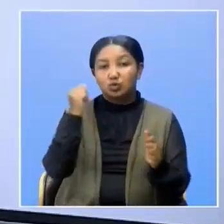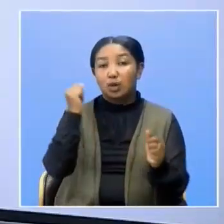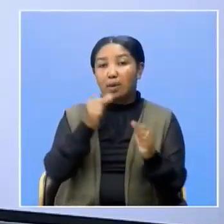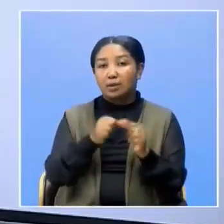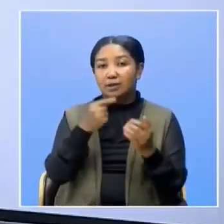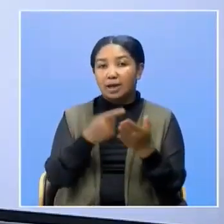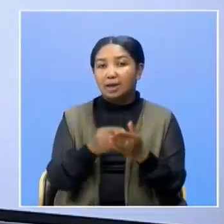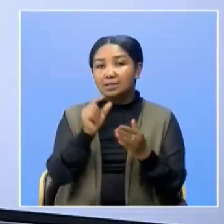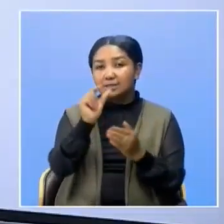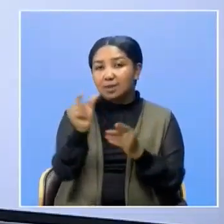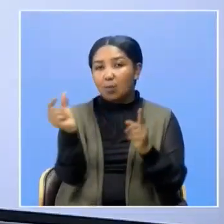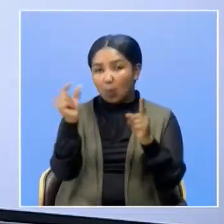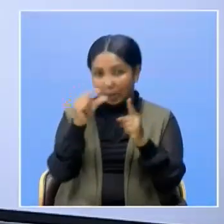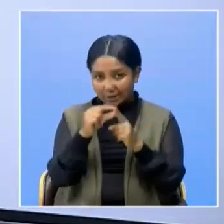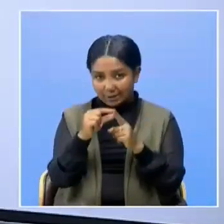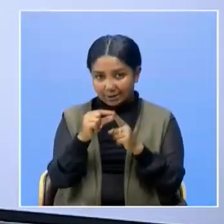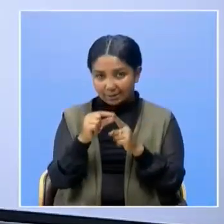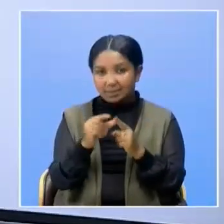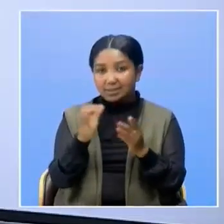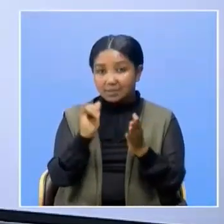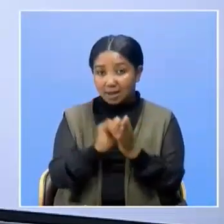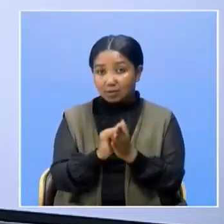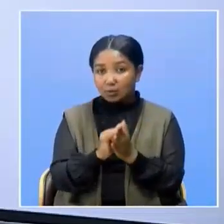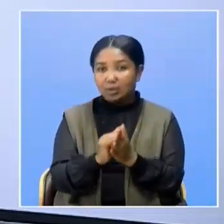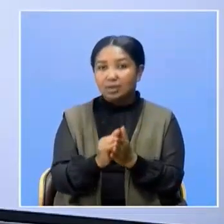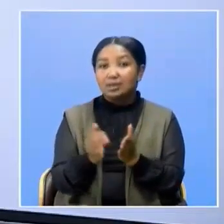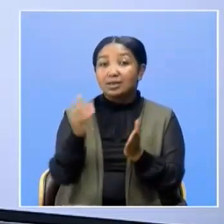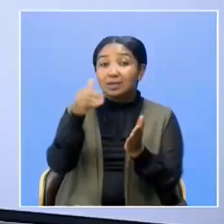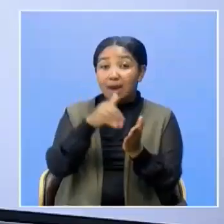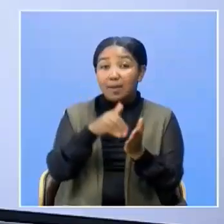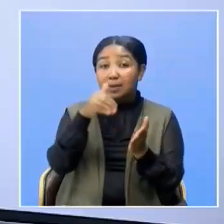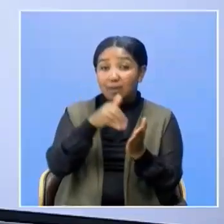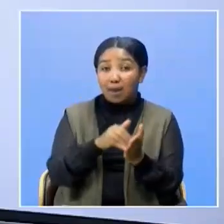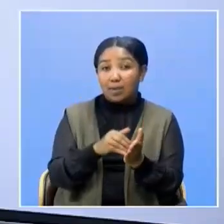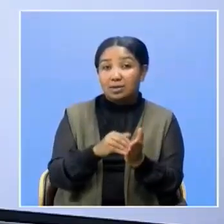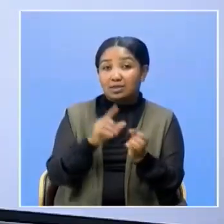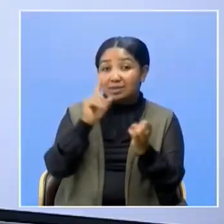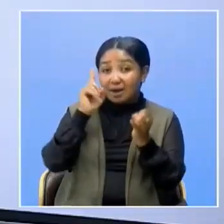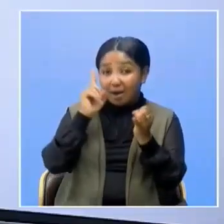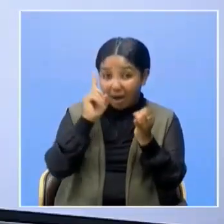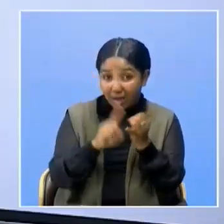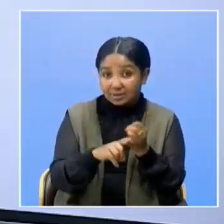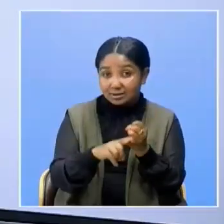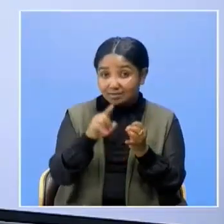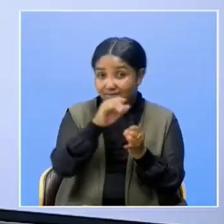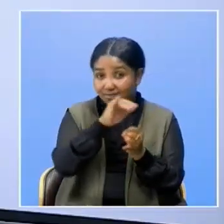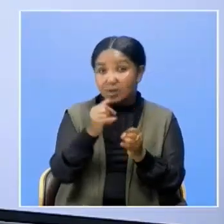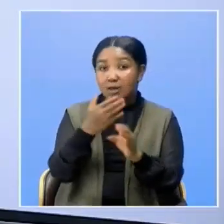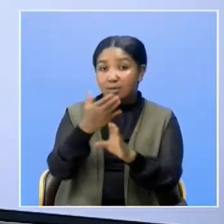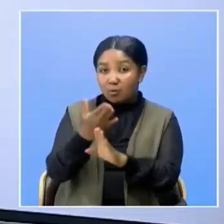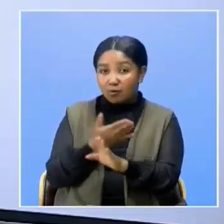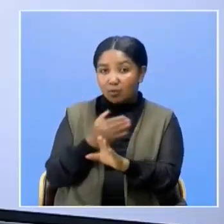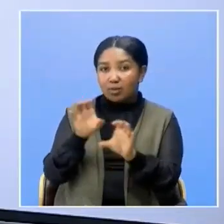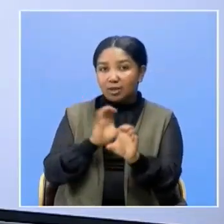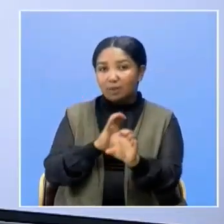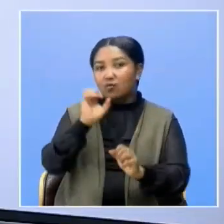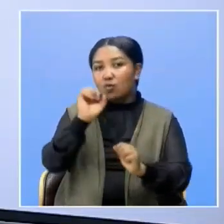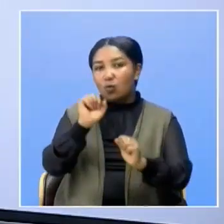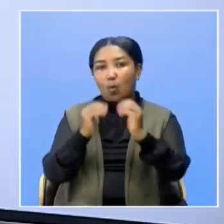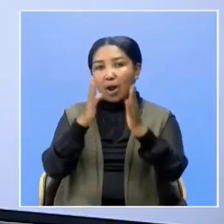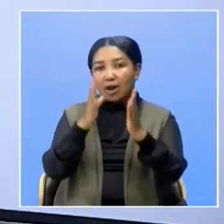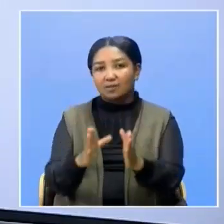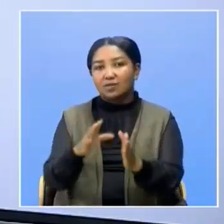there are some words that we double the last consonant before we make it comparative